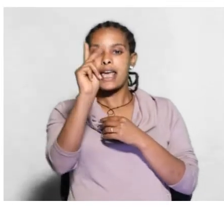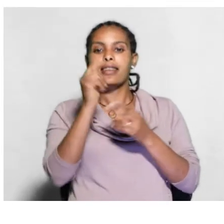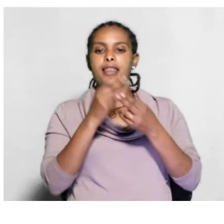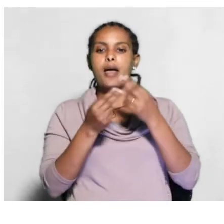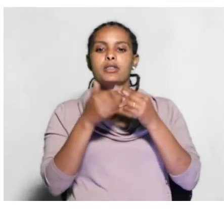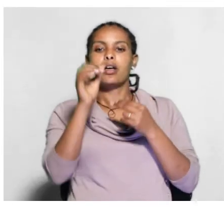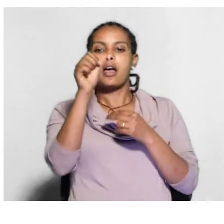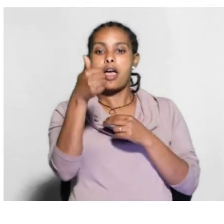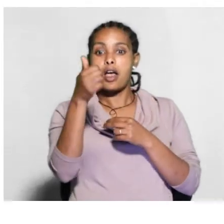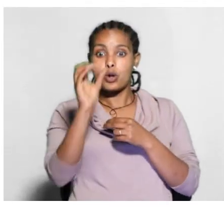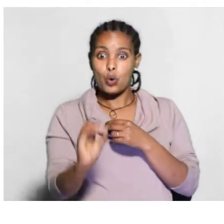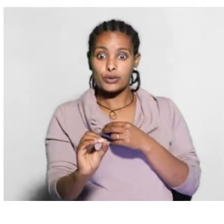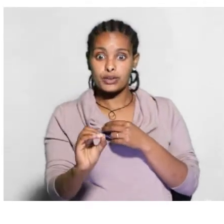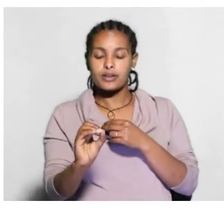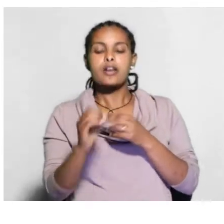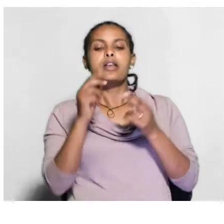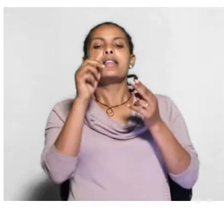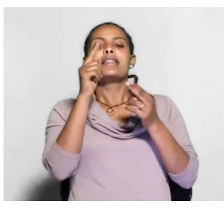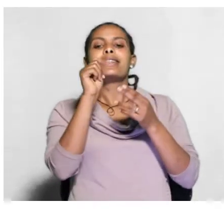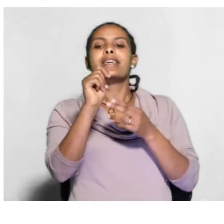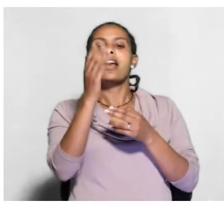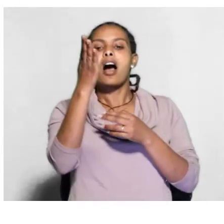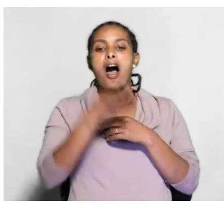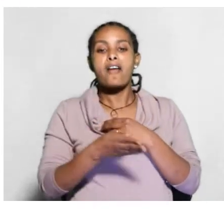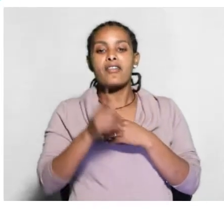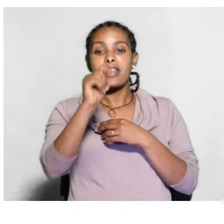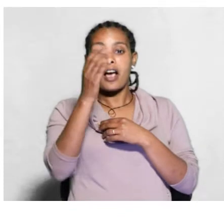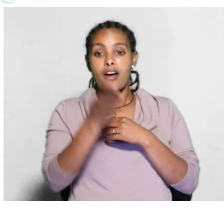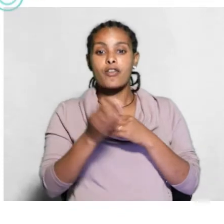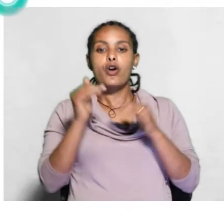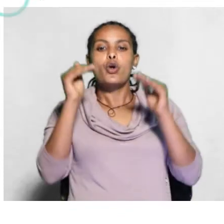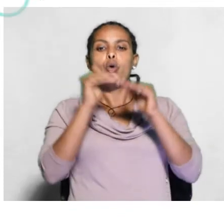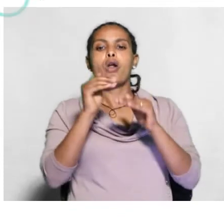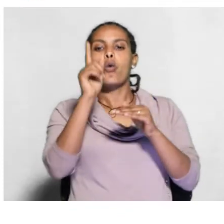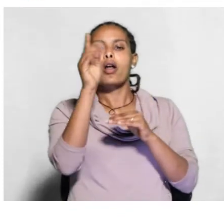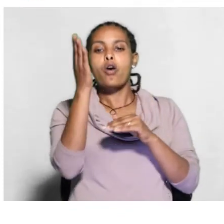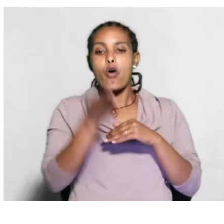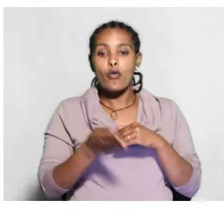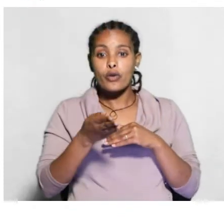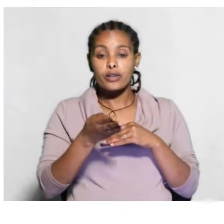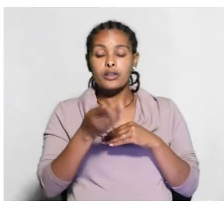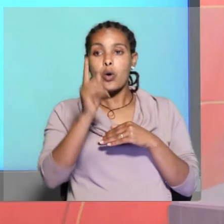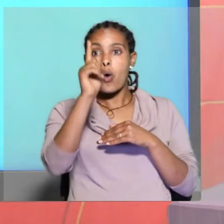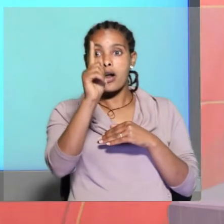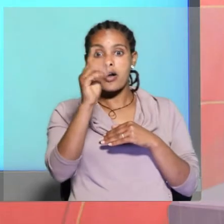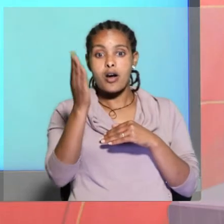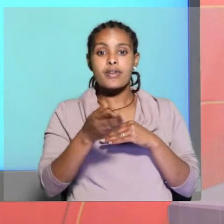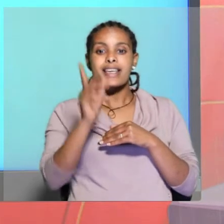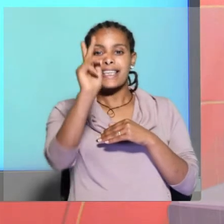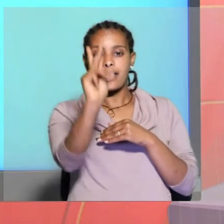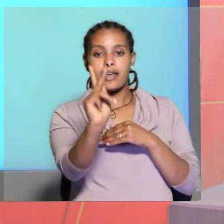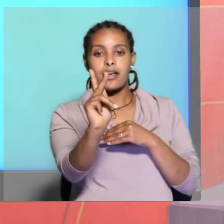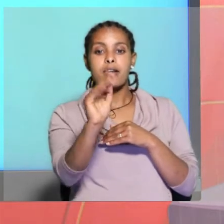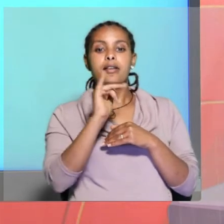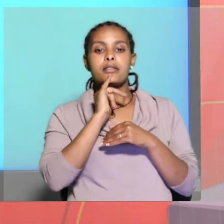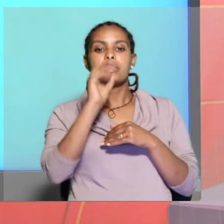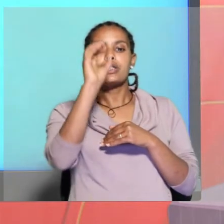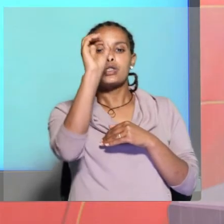concentration of A naught. T half equal 1 over the rate constant Chem